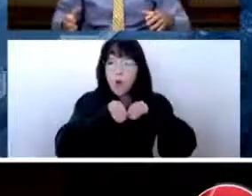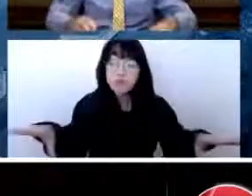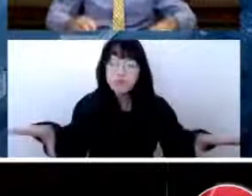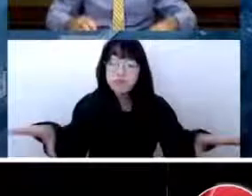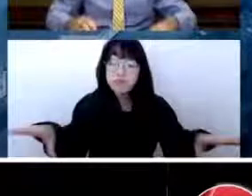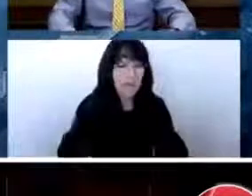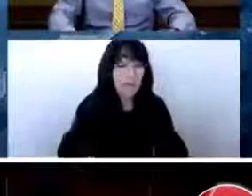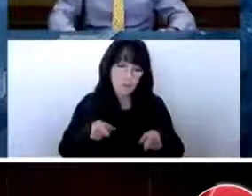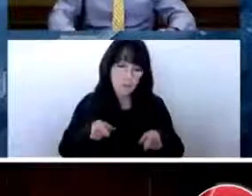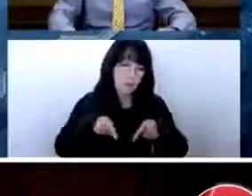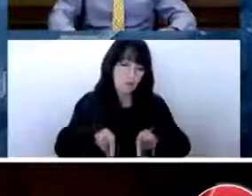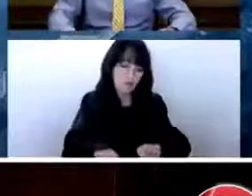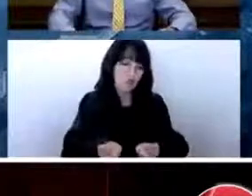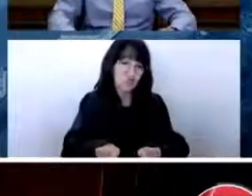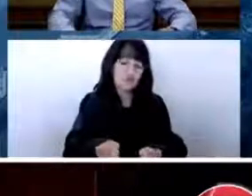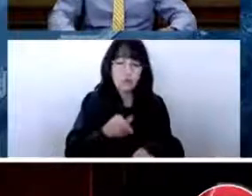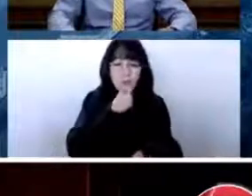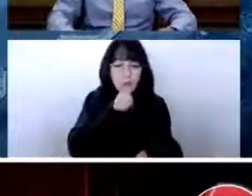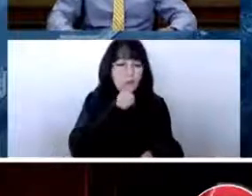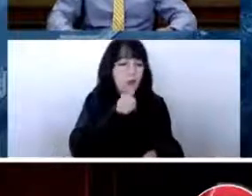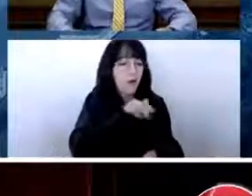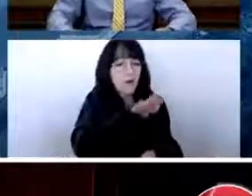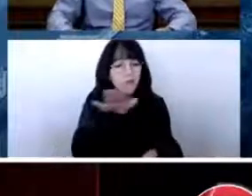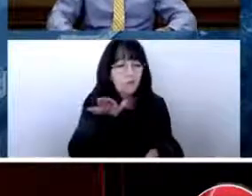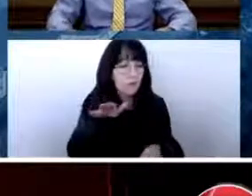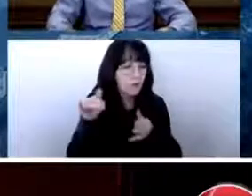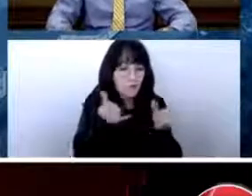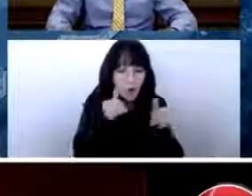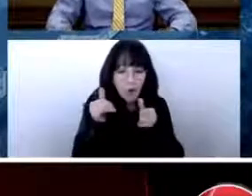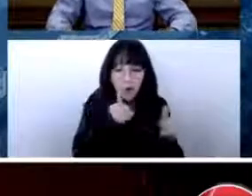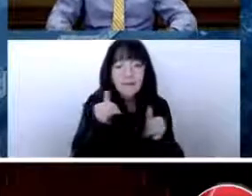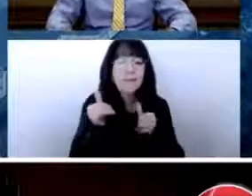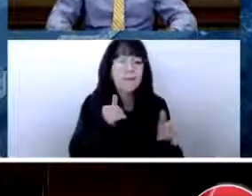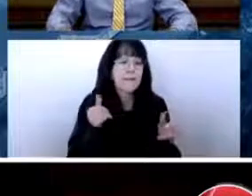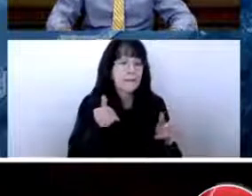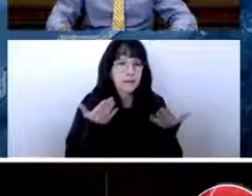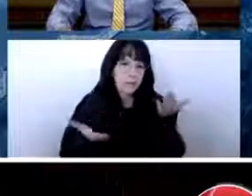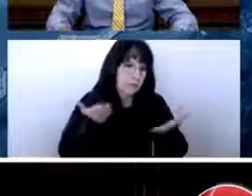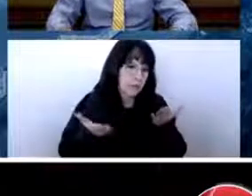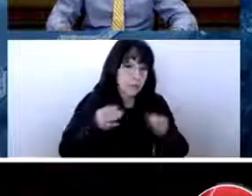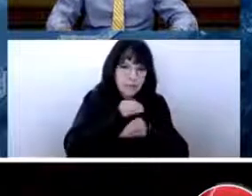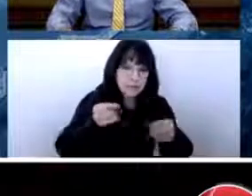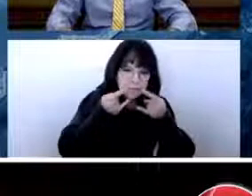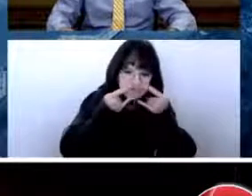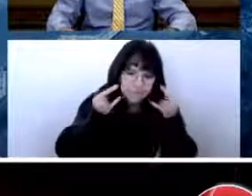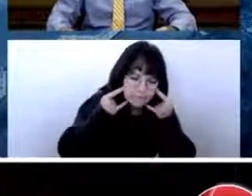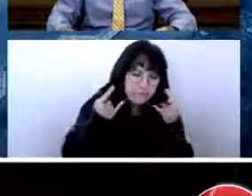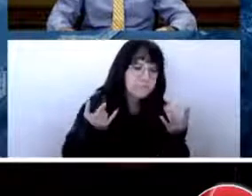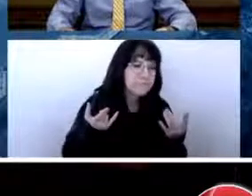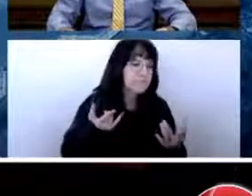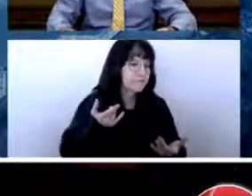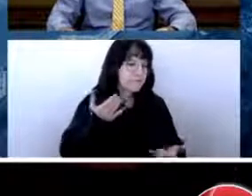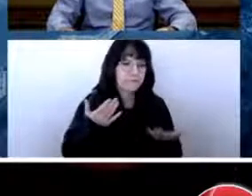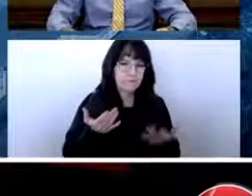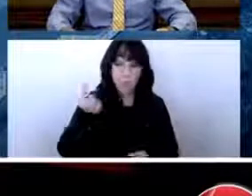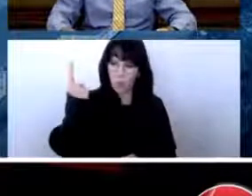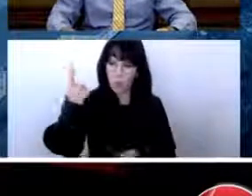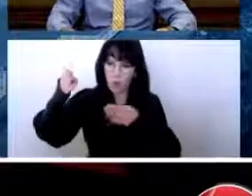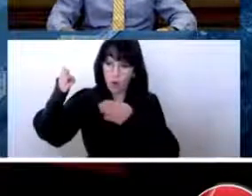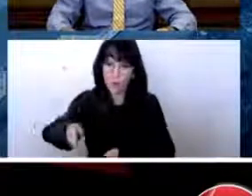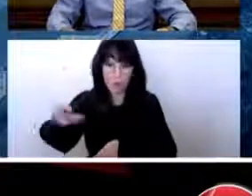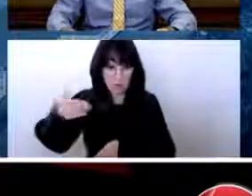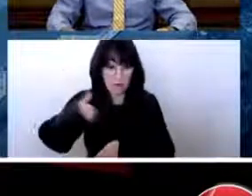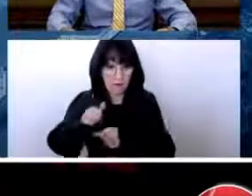where you have other folks that are then have to be quarantined once one person in that group tests